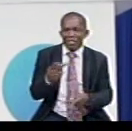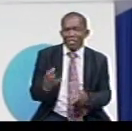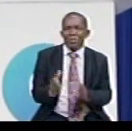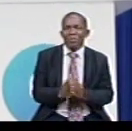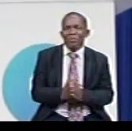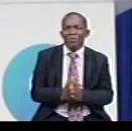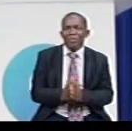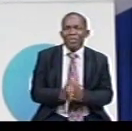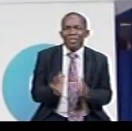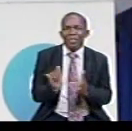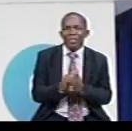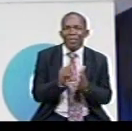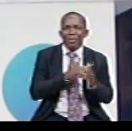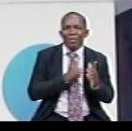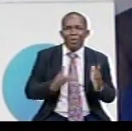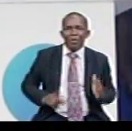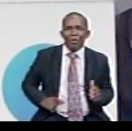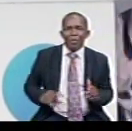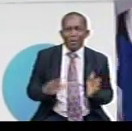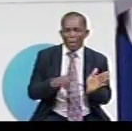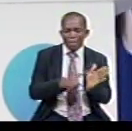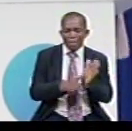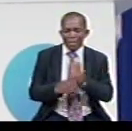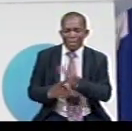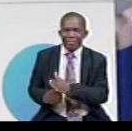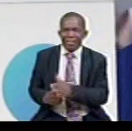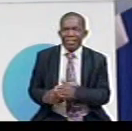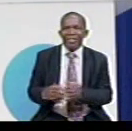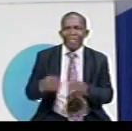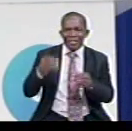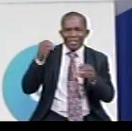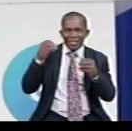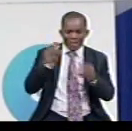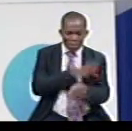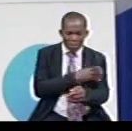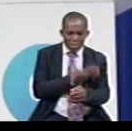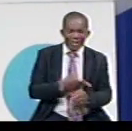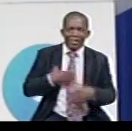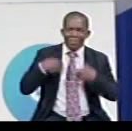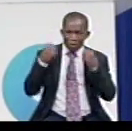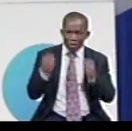That the Lord will manifest his might and power in this place.